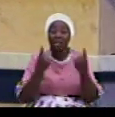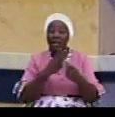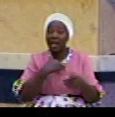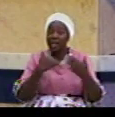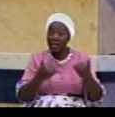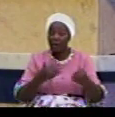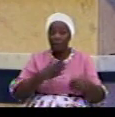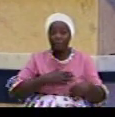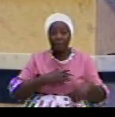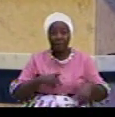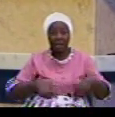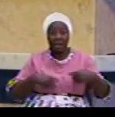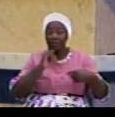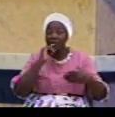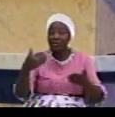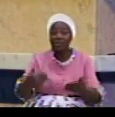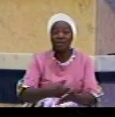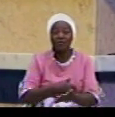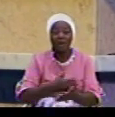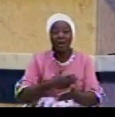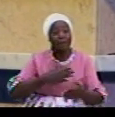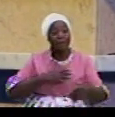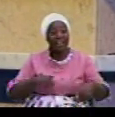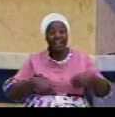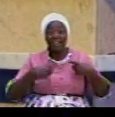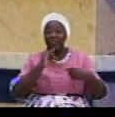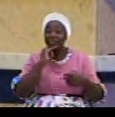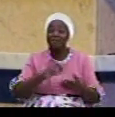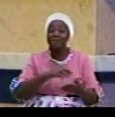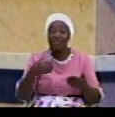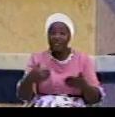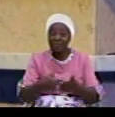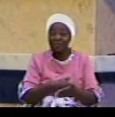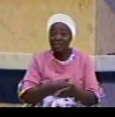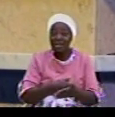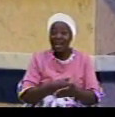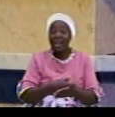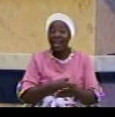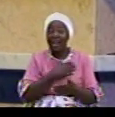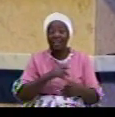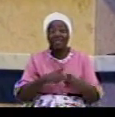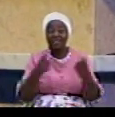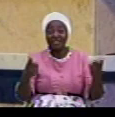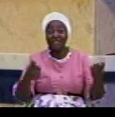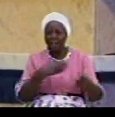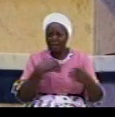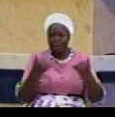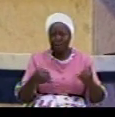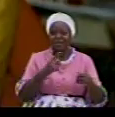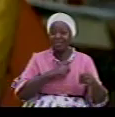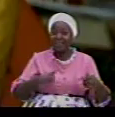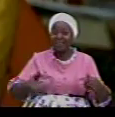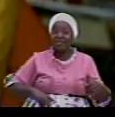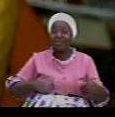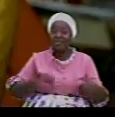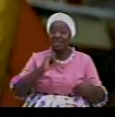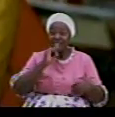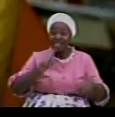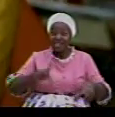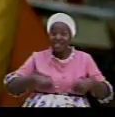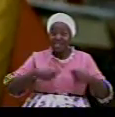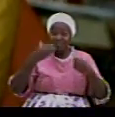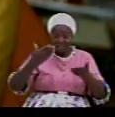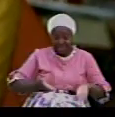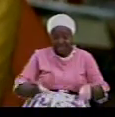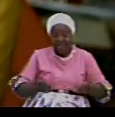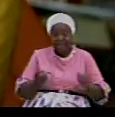life is new. My life is fresh. And now the Lord is living here with me.